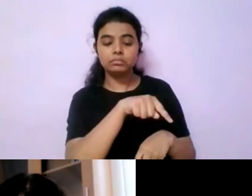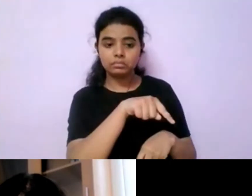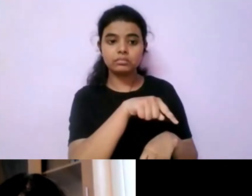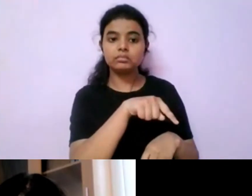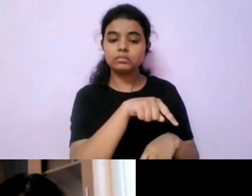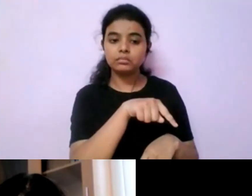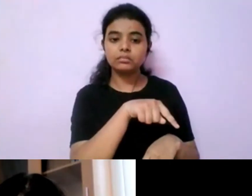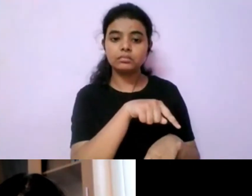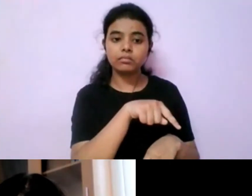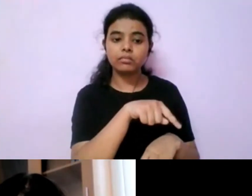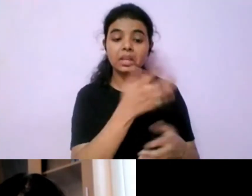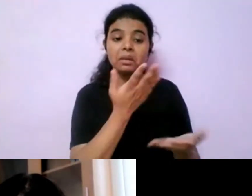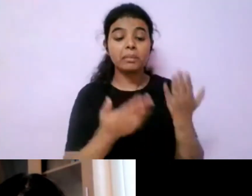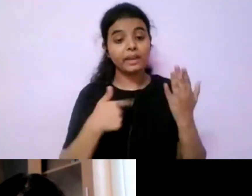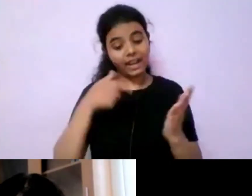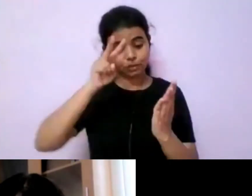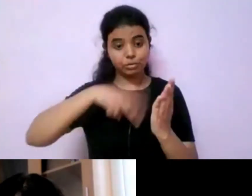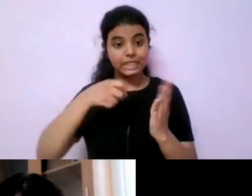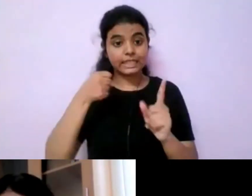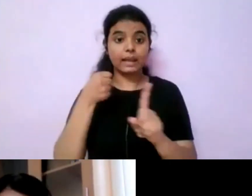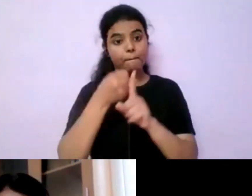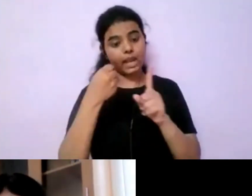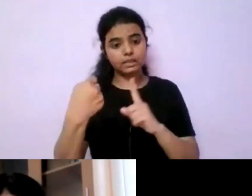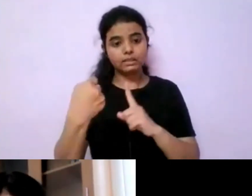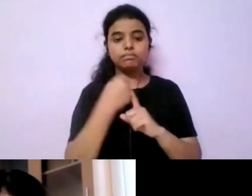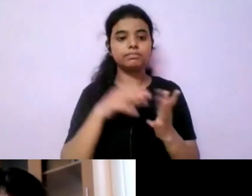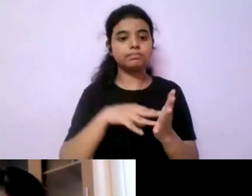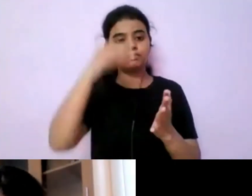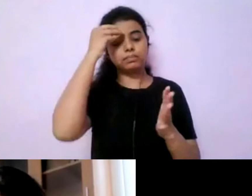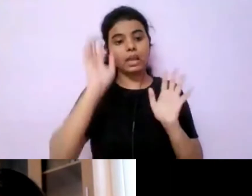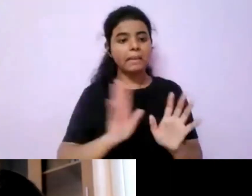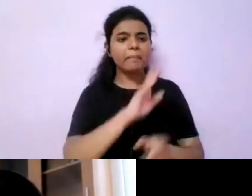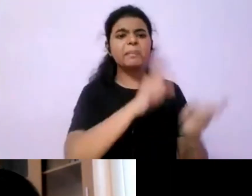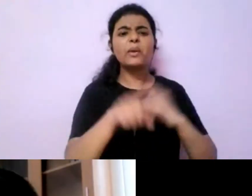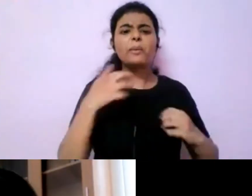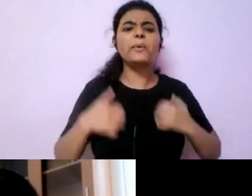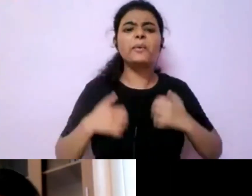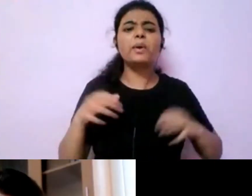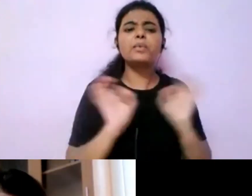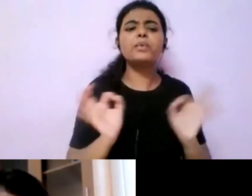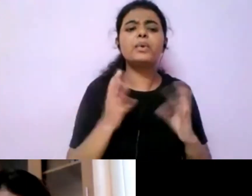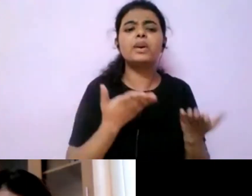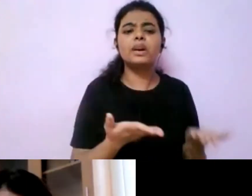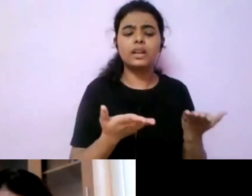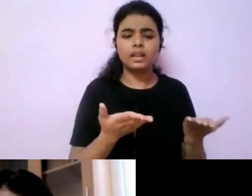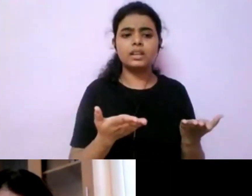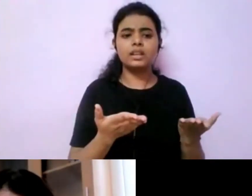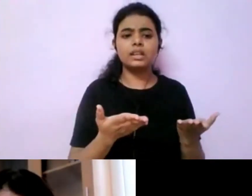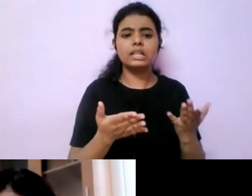it in that, or they lack that passion for that critical